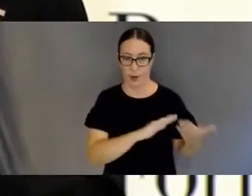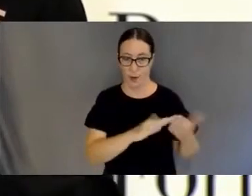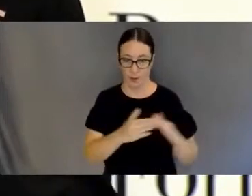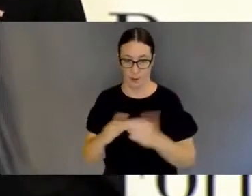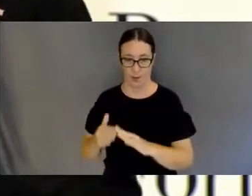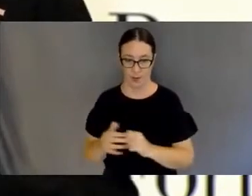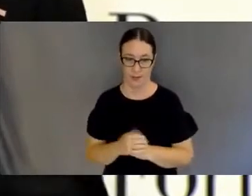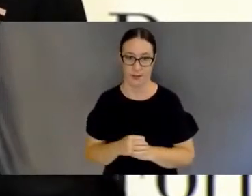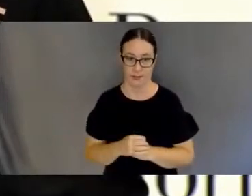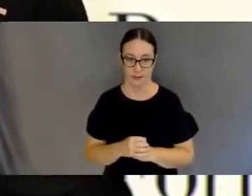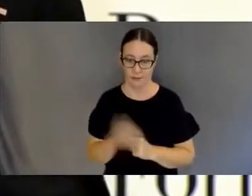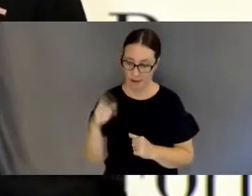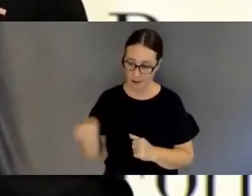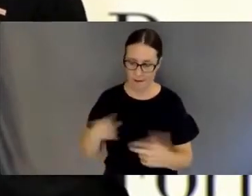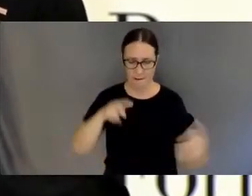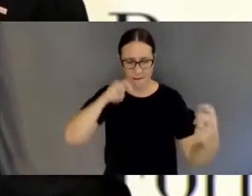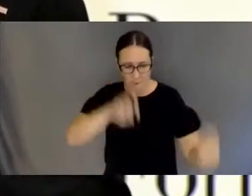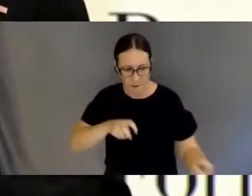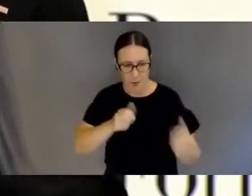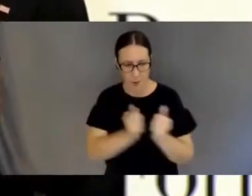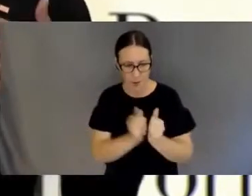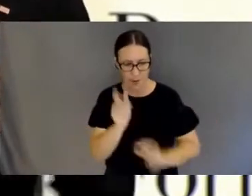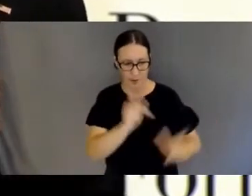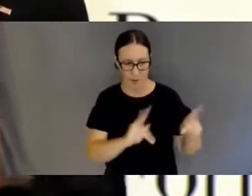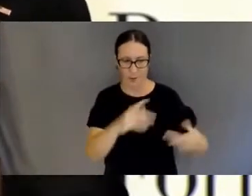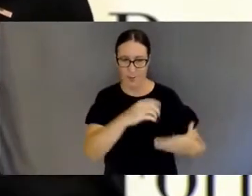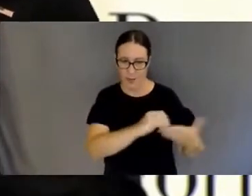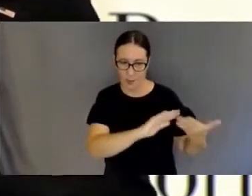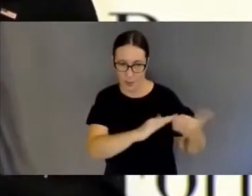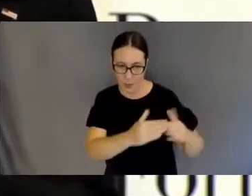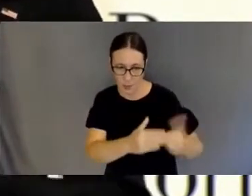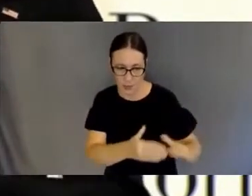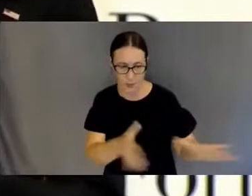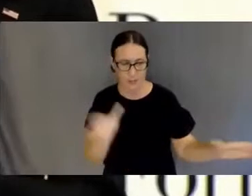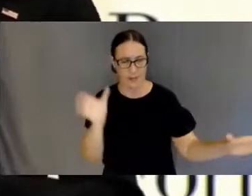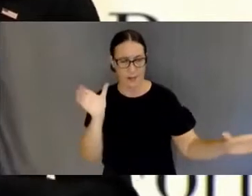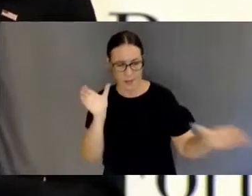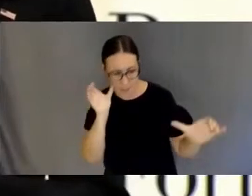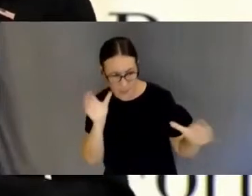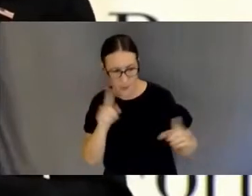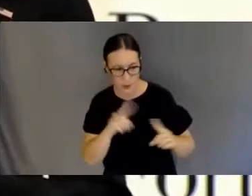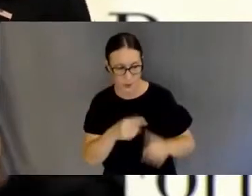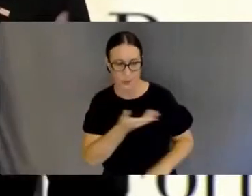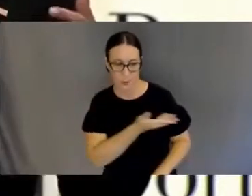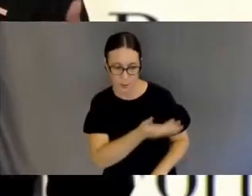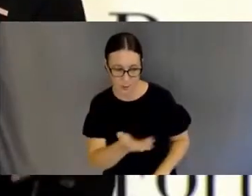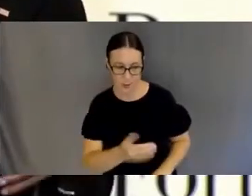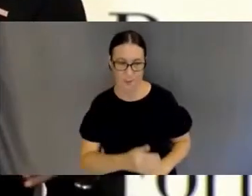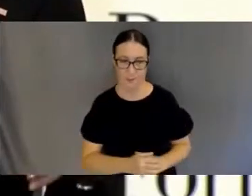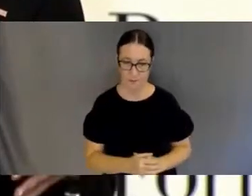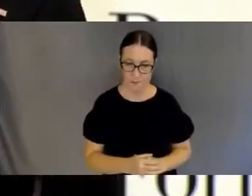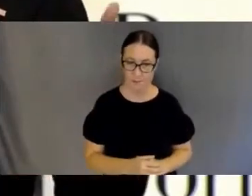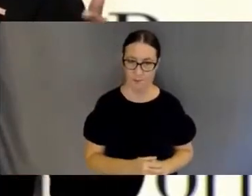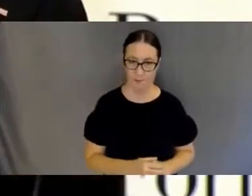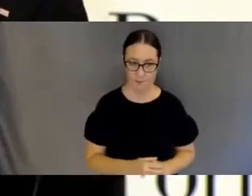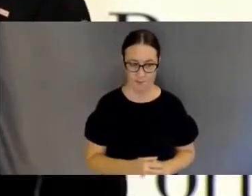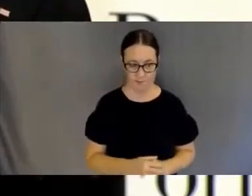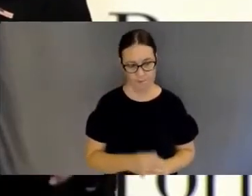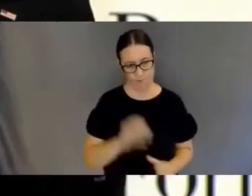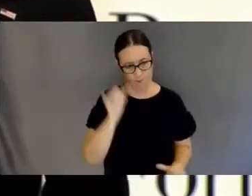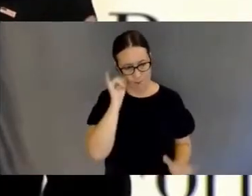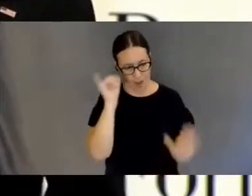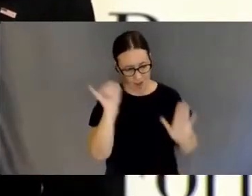They sit down with the folks in these communities. They listen to the folks in these communities. They identify with